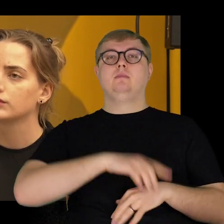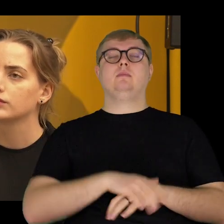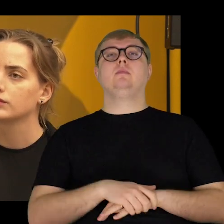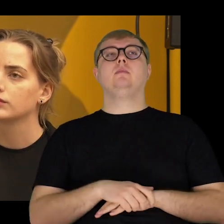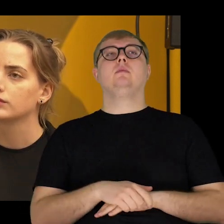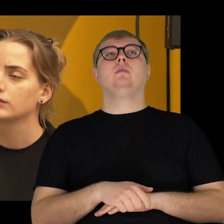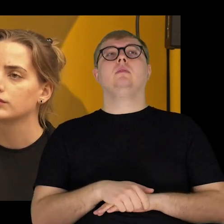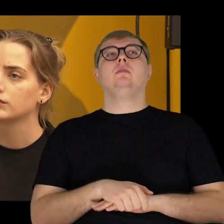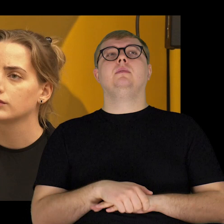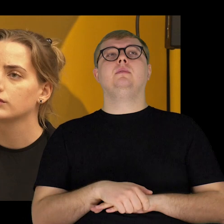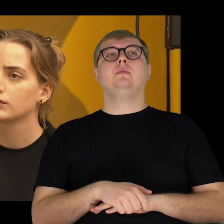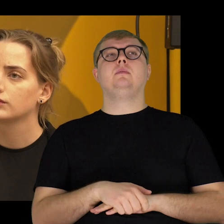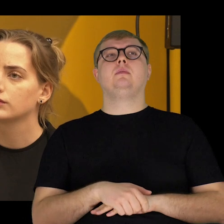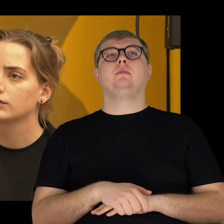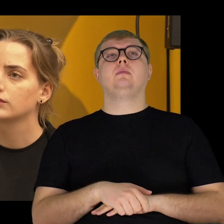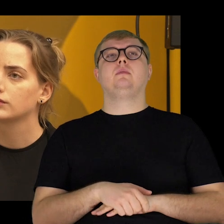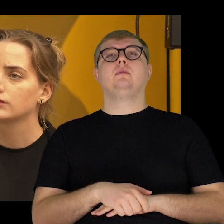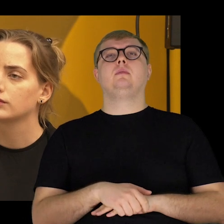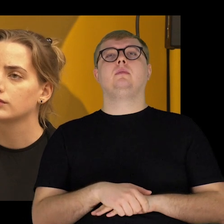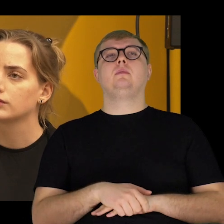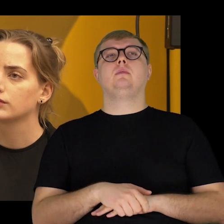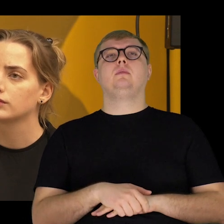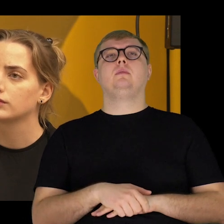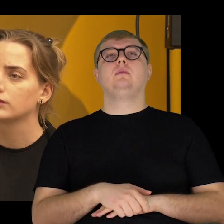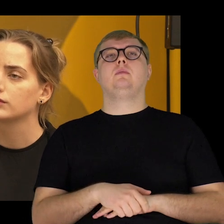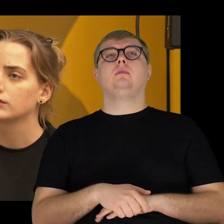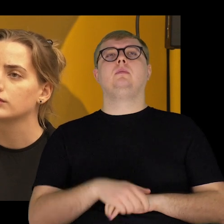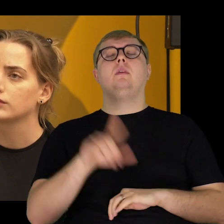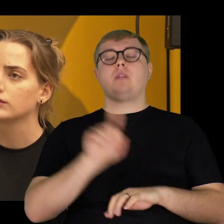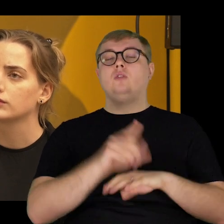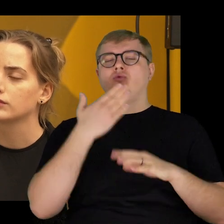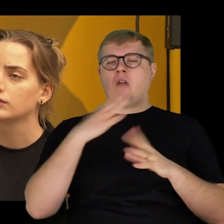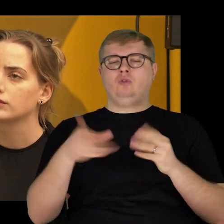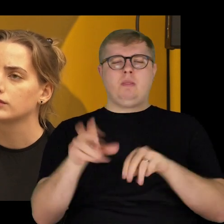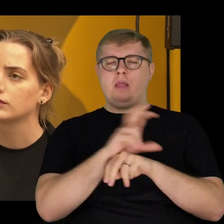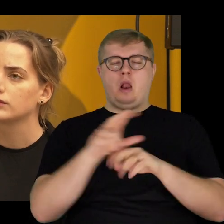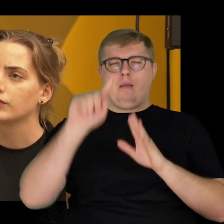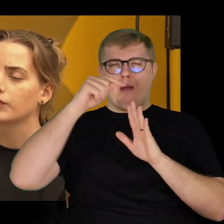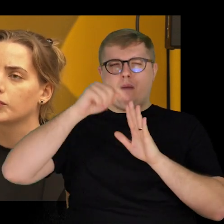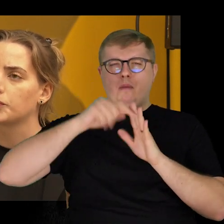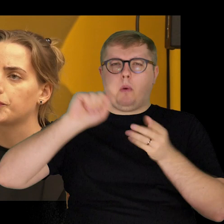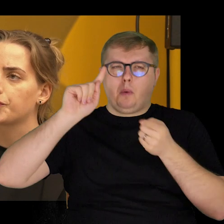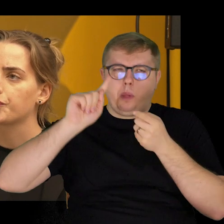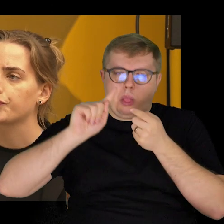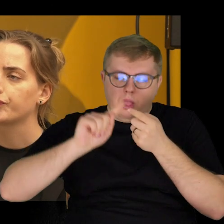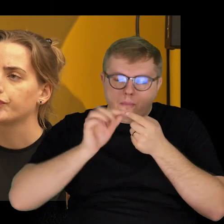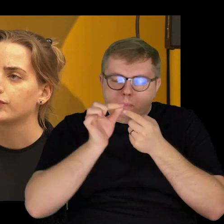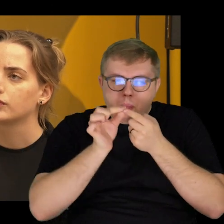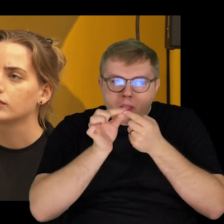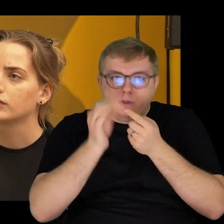sort of microscopic level. So they're looking at sort of genome sequencing and these sort of things. So there's this kind of, there's this technicalization of